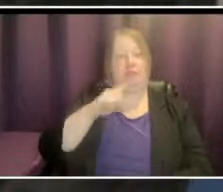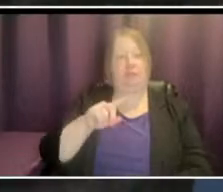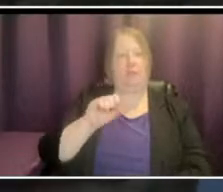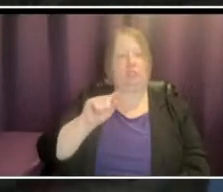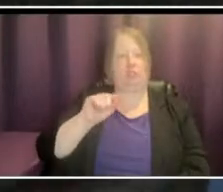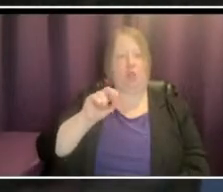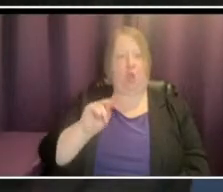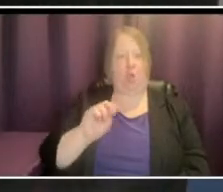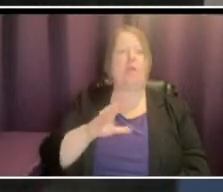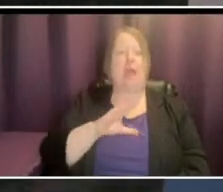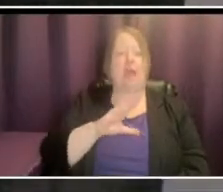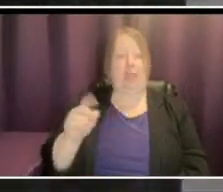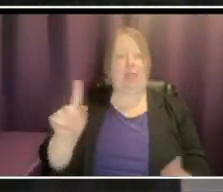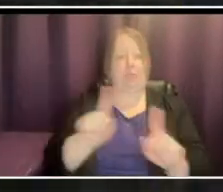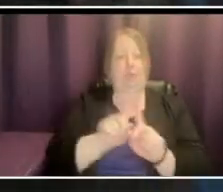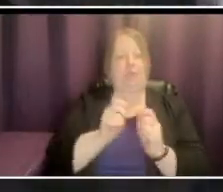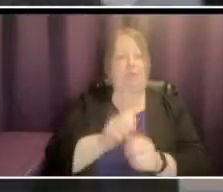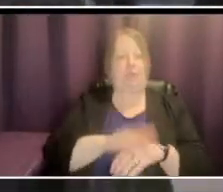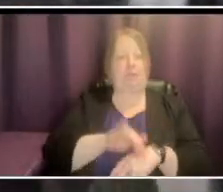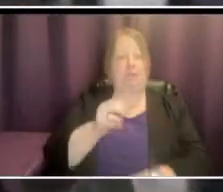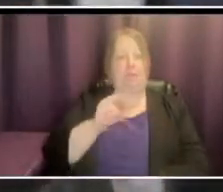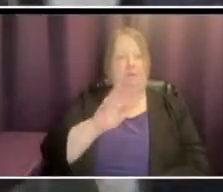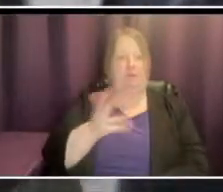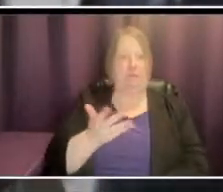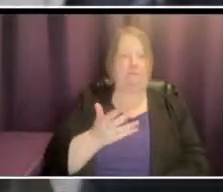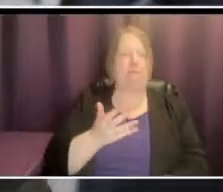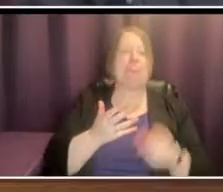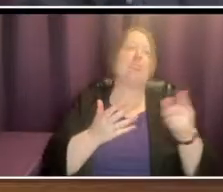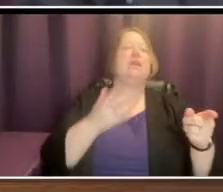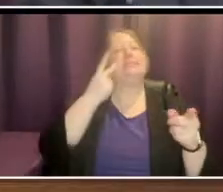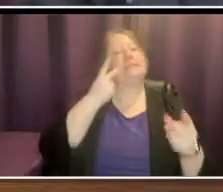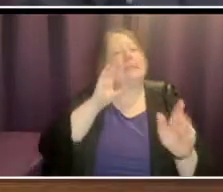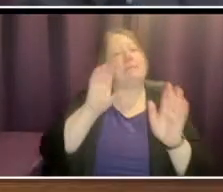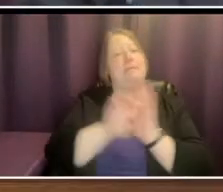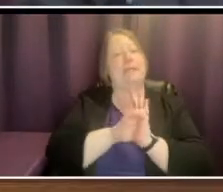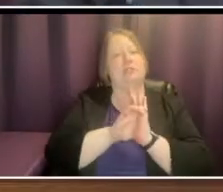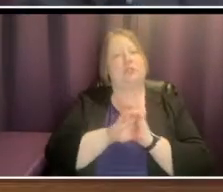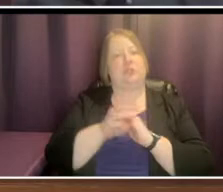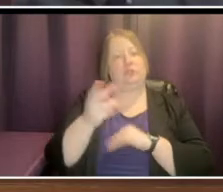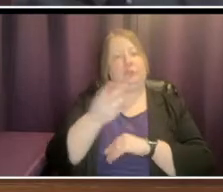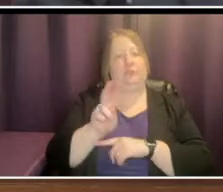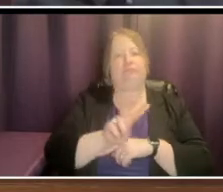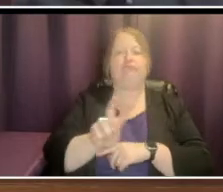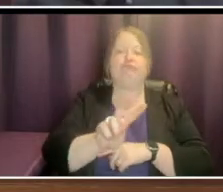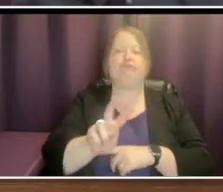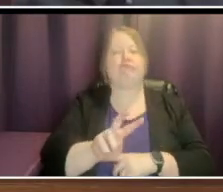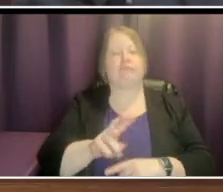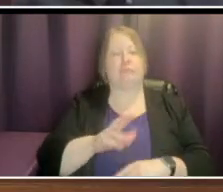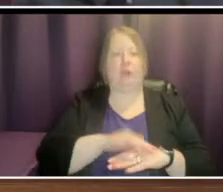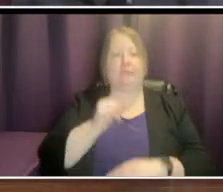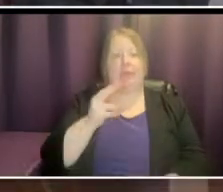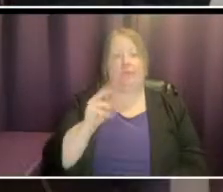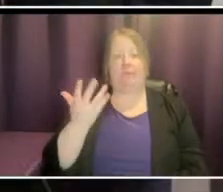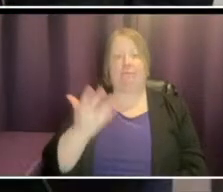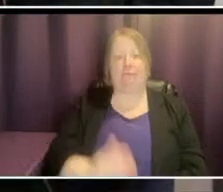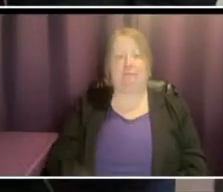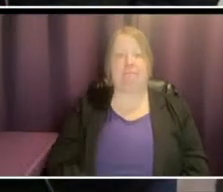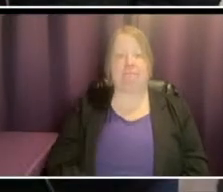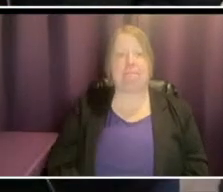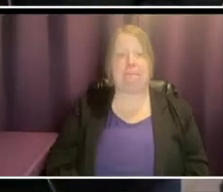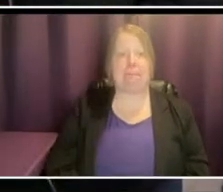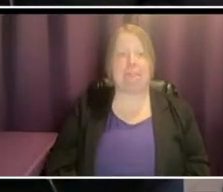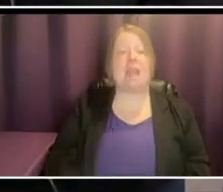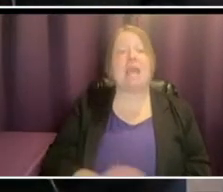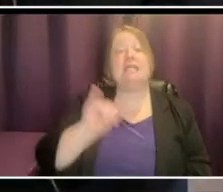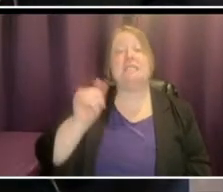5th. This is the picture of the two together on January 5th. James entered